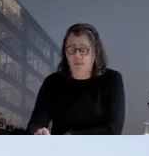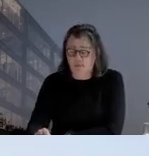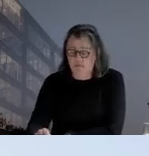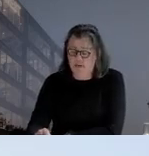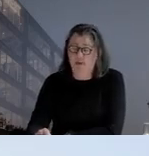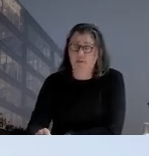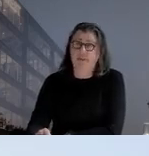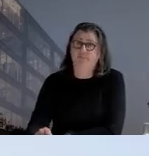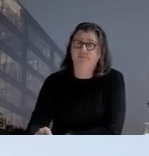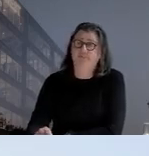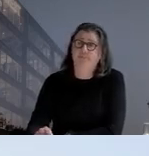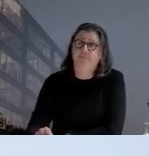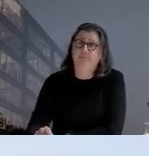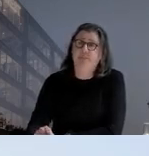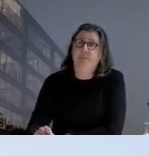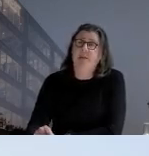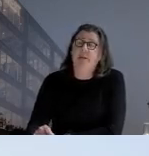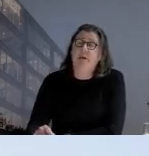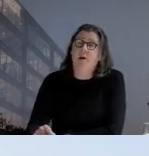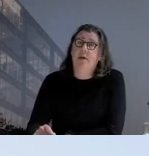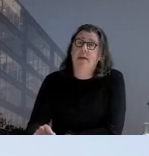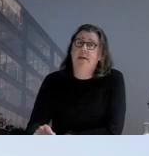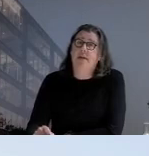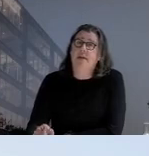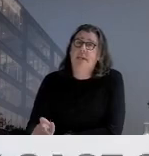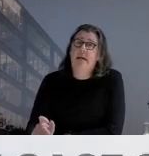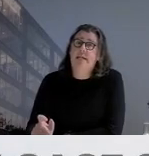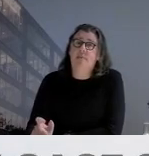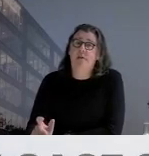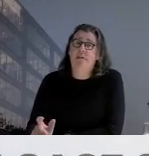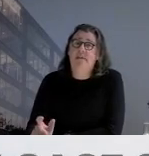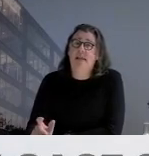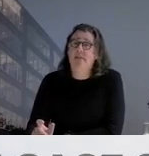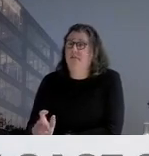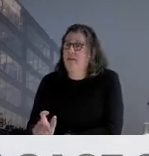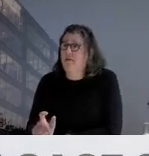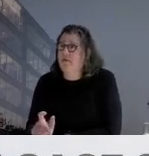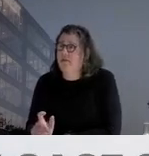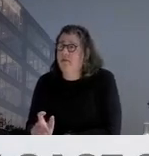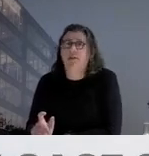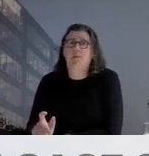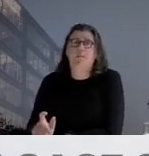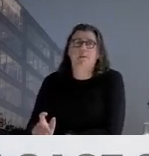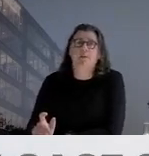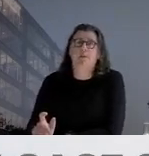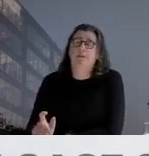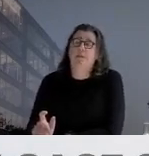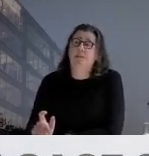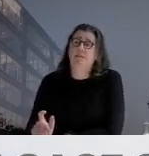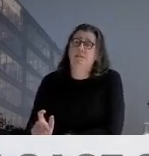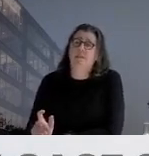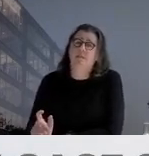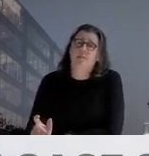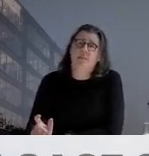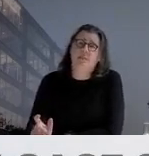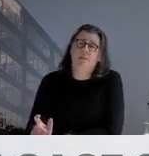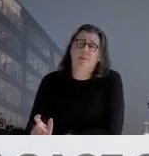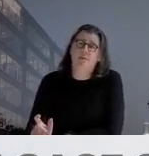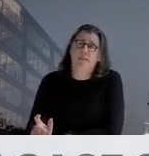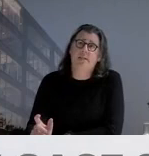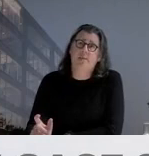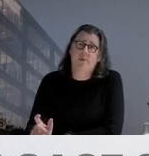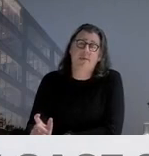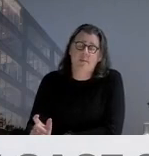that, but that was a really good win. Okay, last project then. How am I traveling on time? Pretty good. This is a living